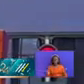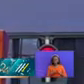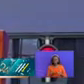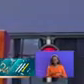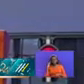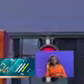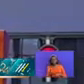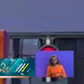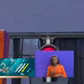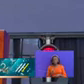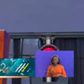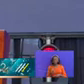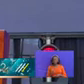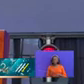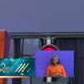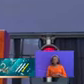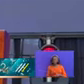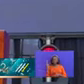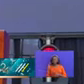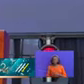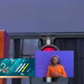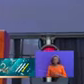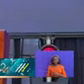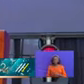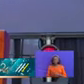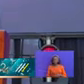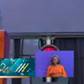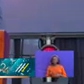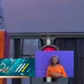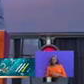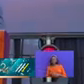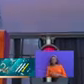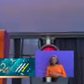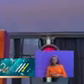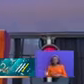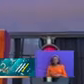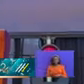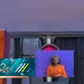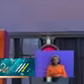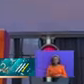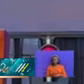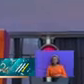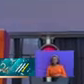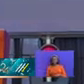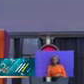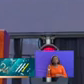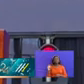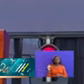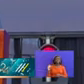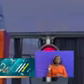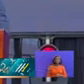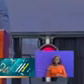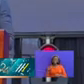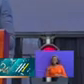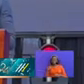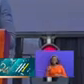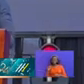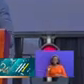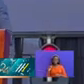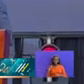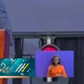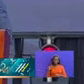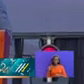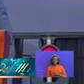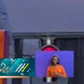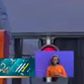rebelliousness number two it was an age of technological advancement you can't build a system like